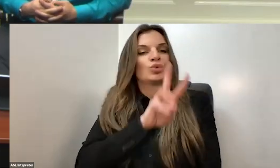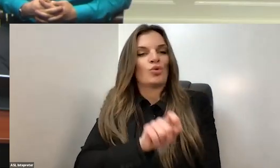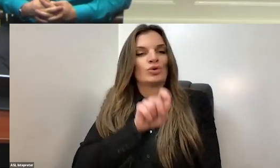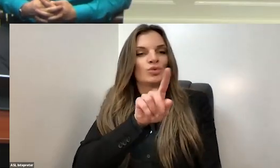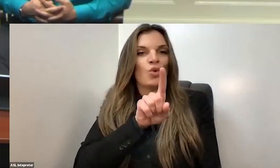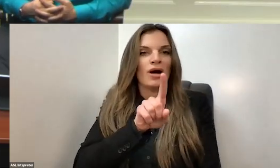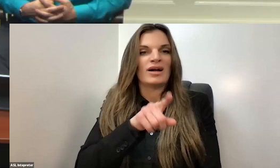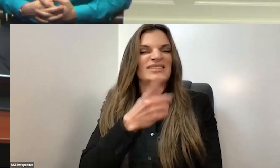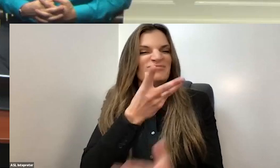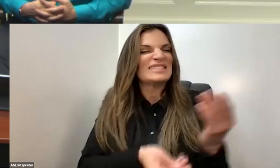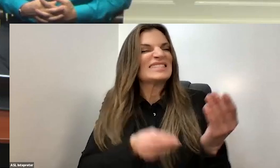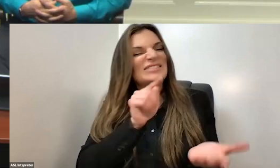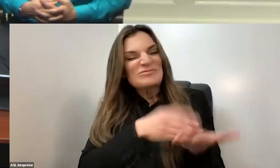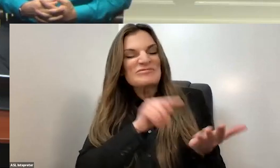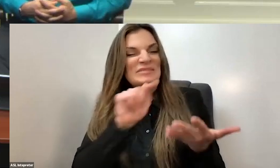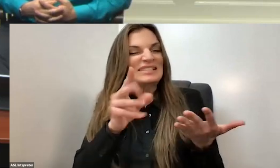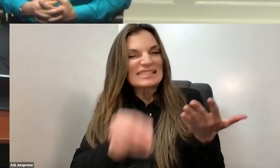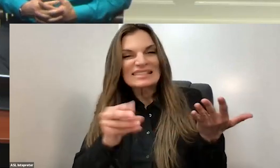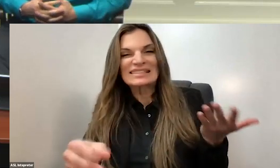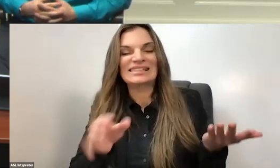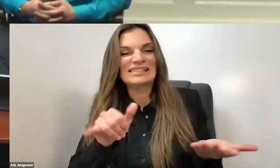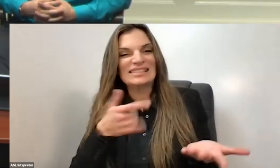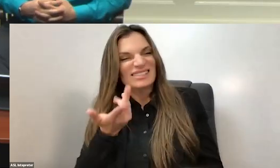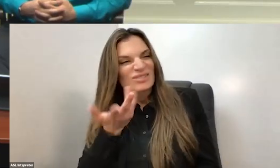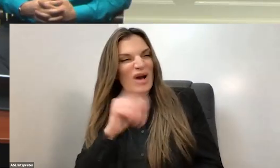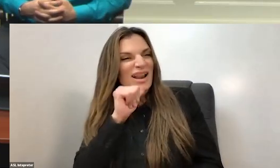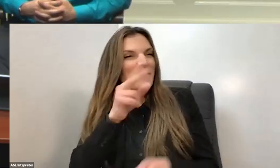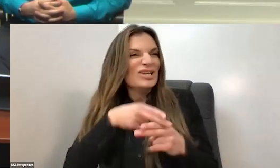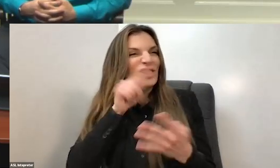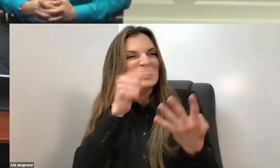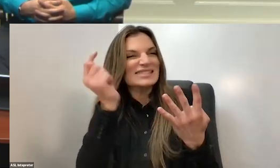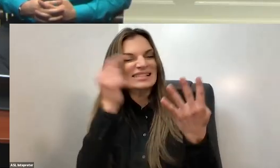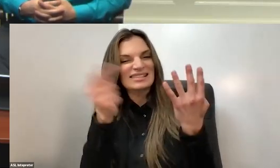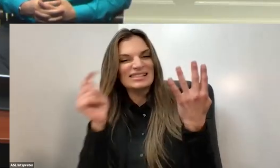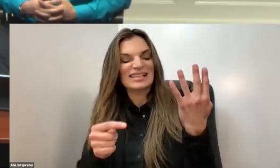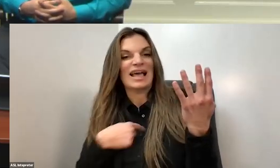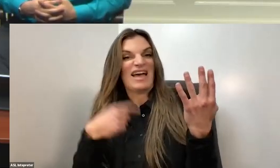in 2.1, oh, you know, like, why didn't they mention this or that? And so